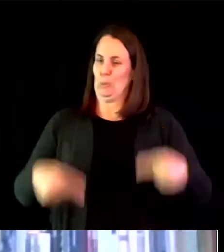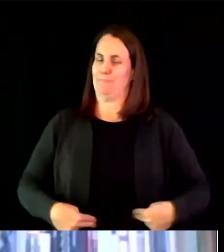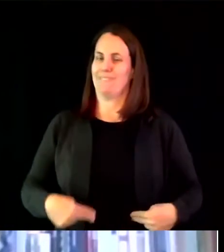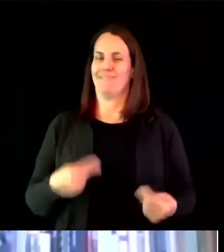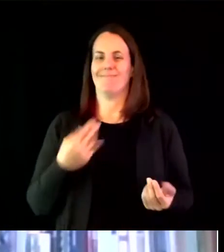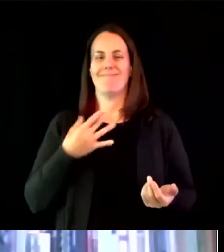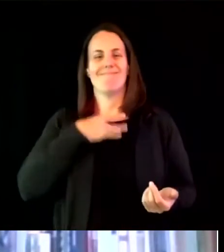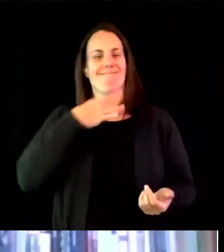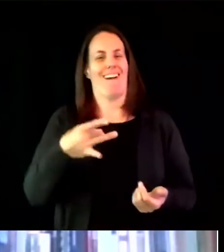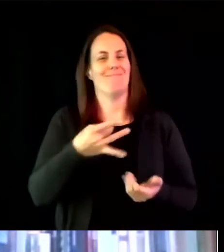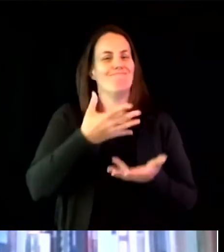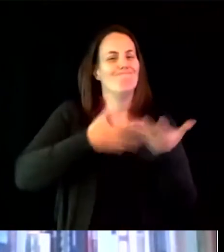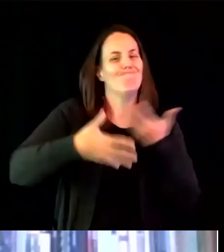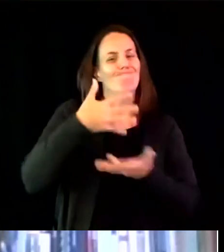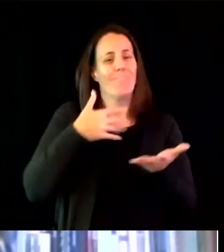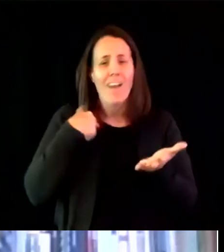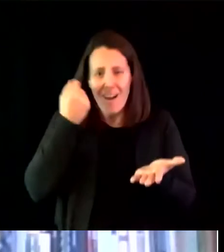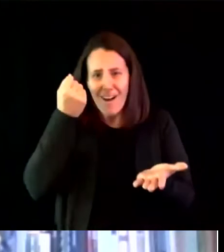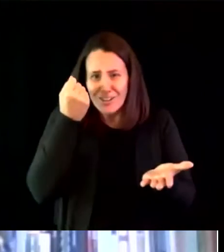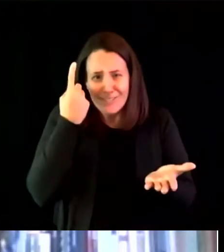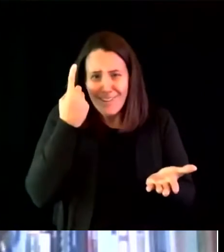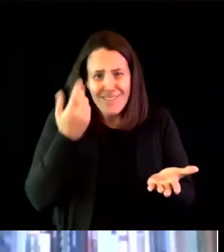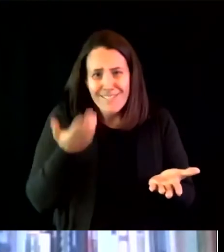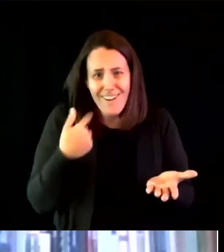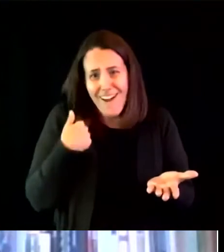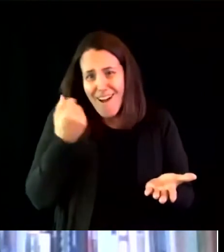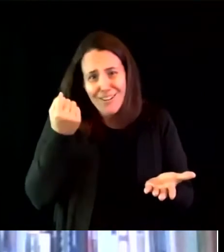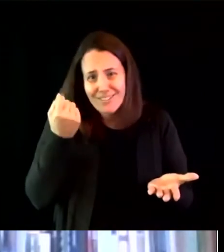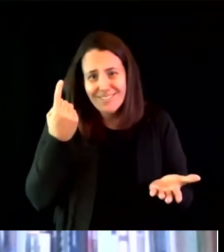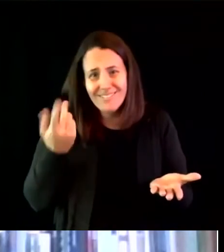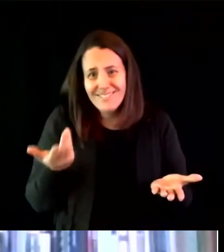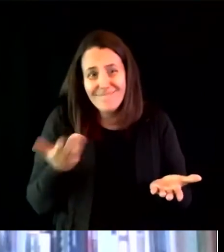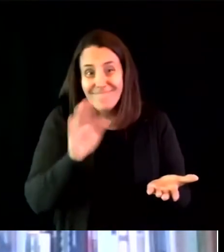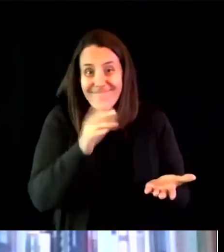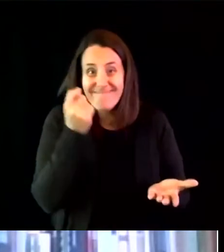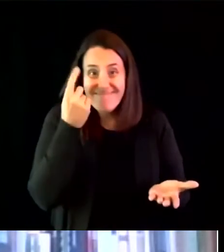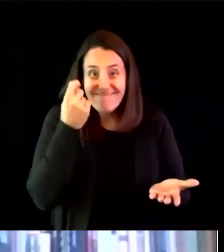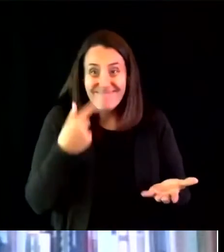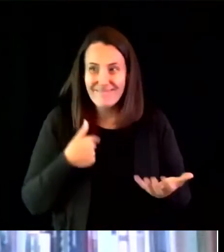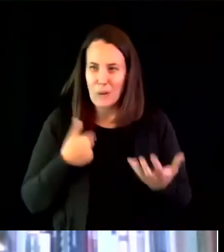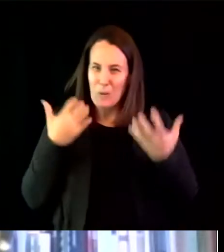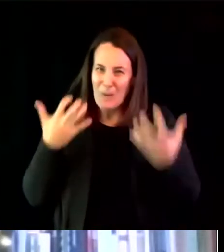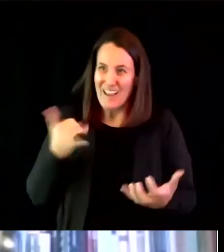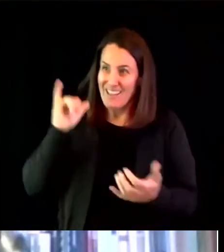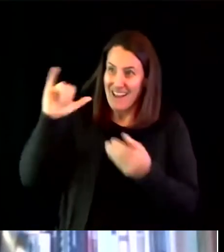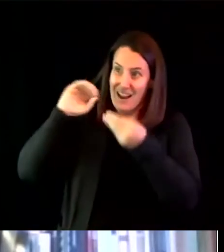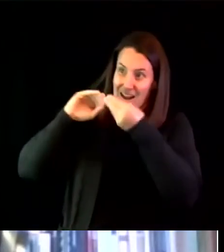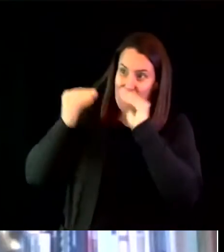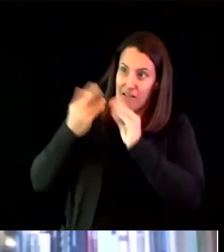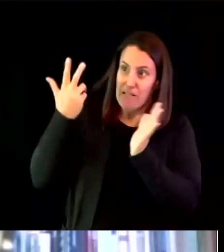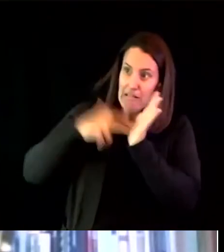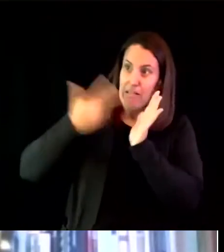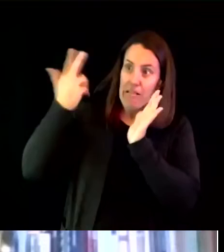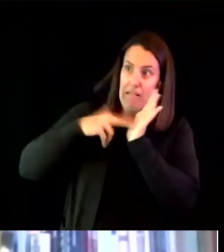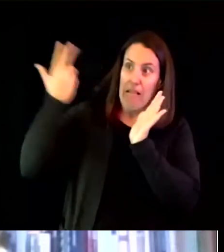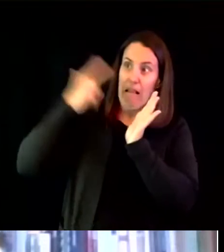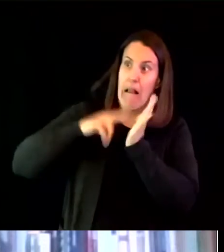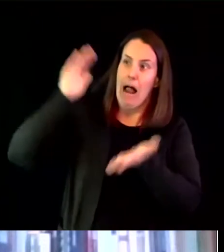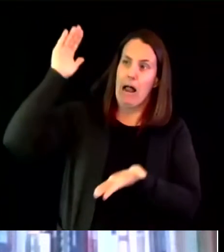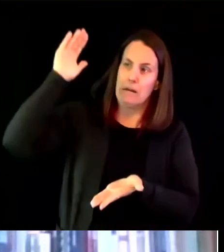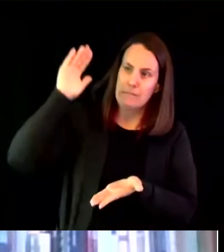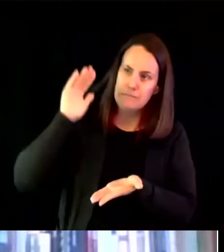I'm asking people to do to reverse this spike goes against much of our basic human